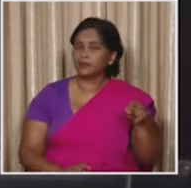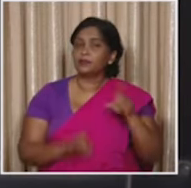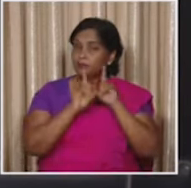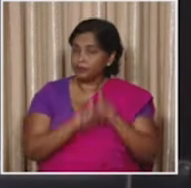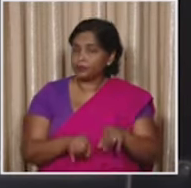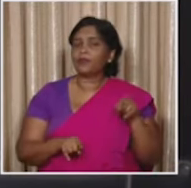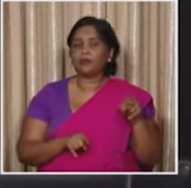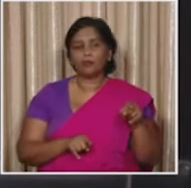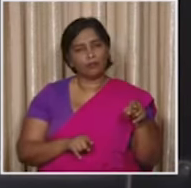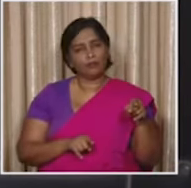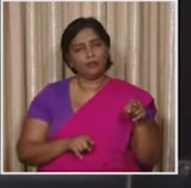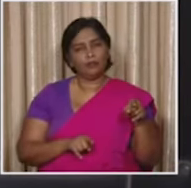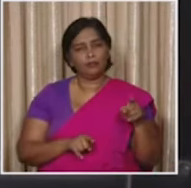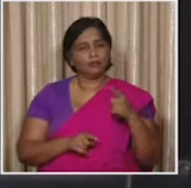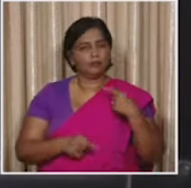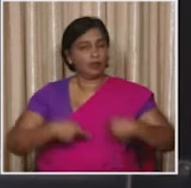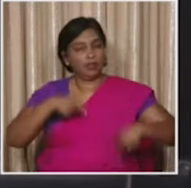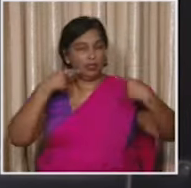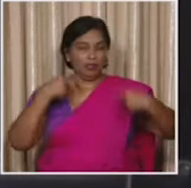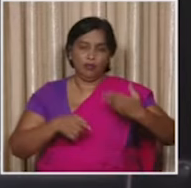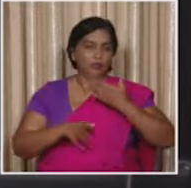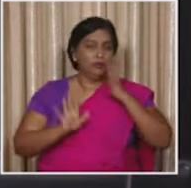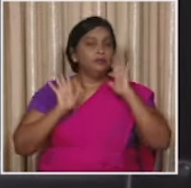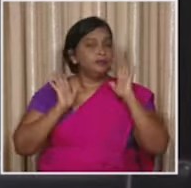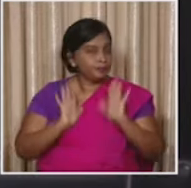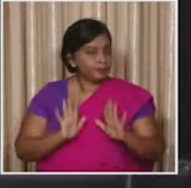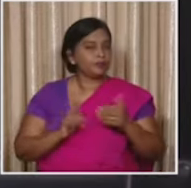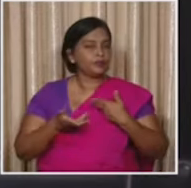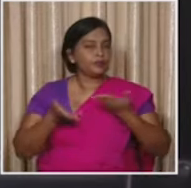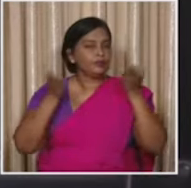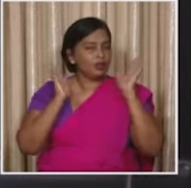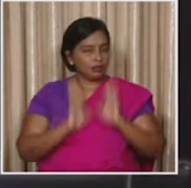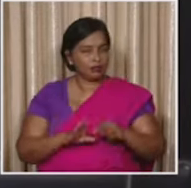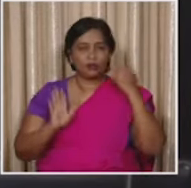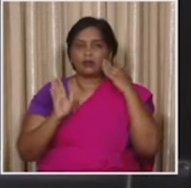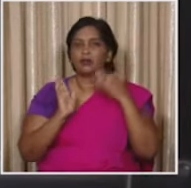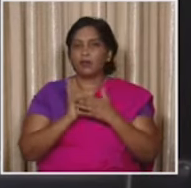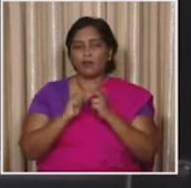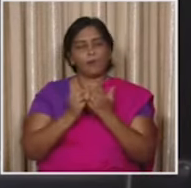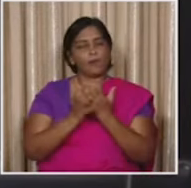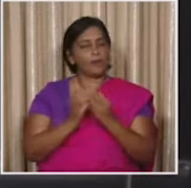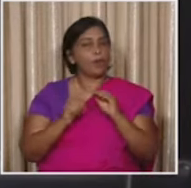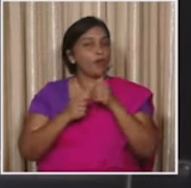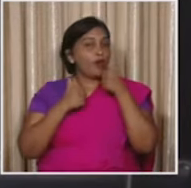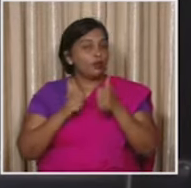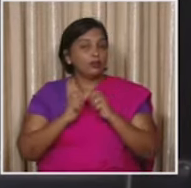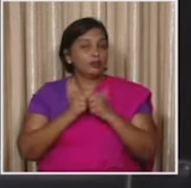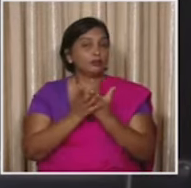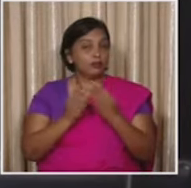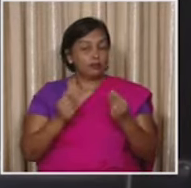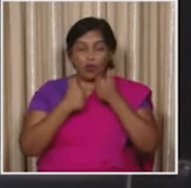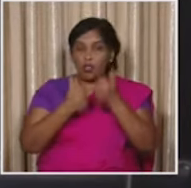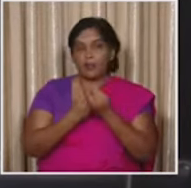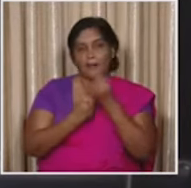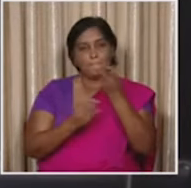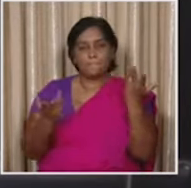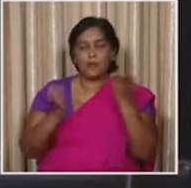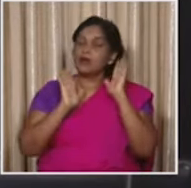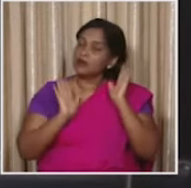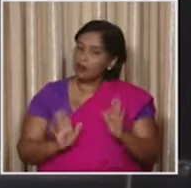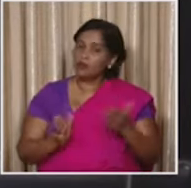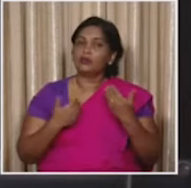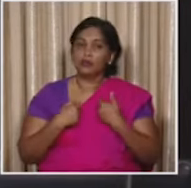find a solution. This may not be the finest solution, but let's start that. So that's the idea.